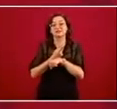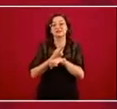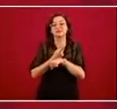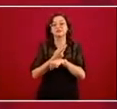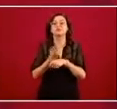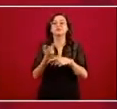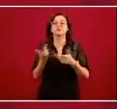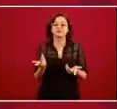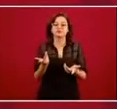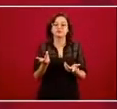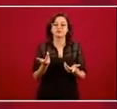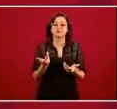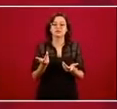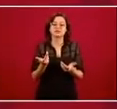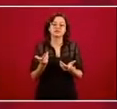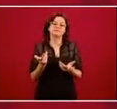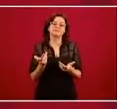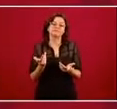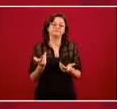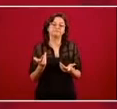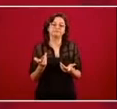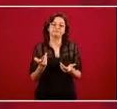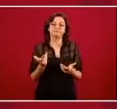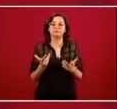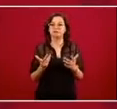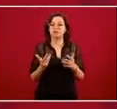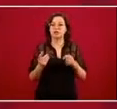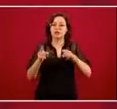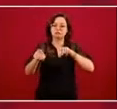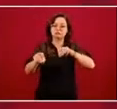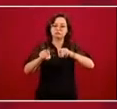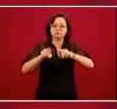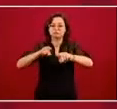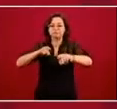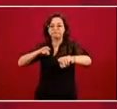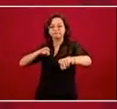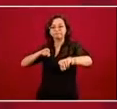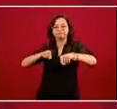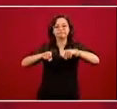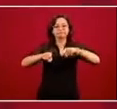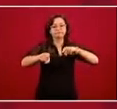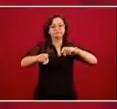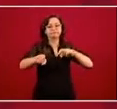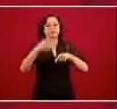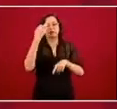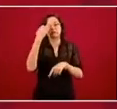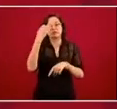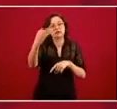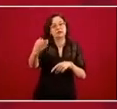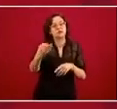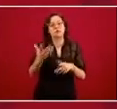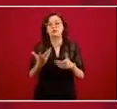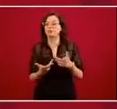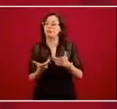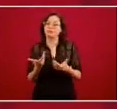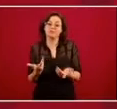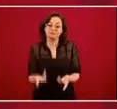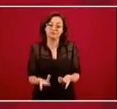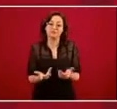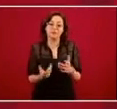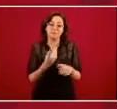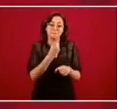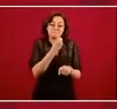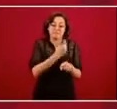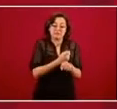phenomenon, is that it is possible to have an asynchrony, a discrepancy